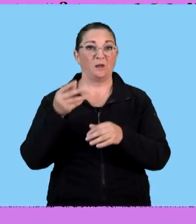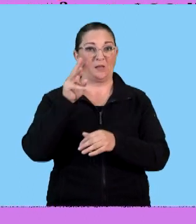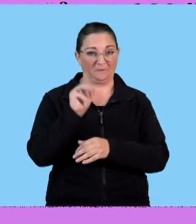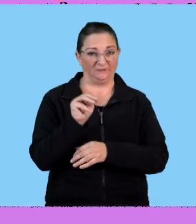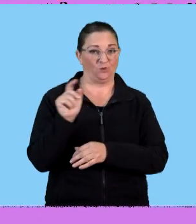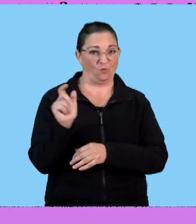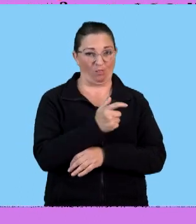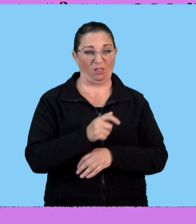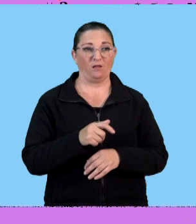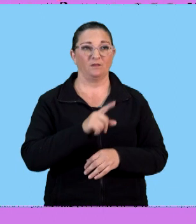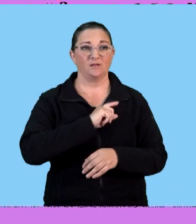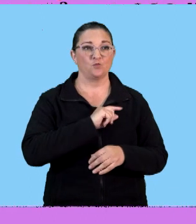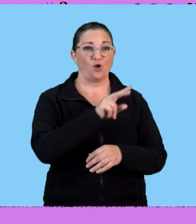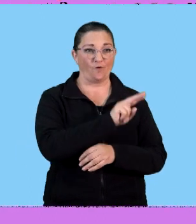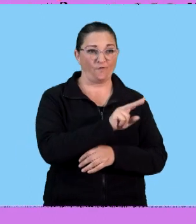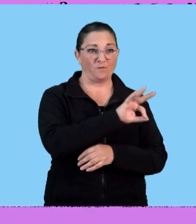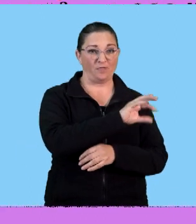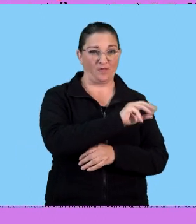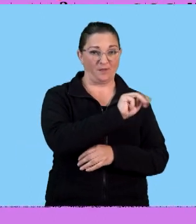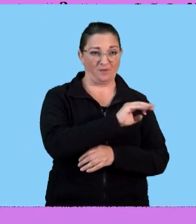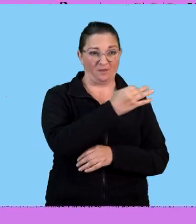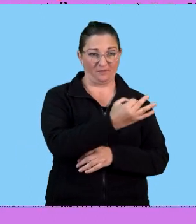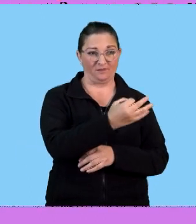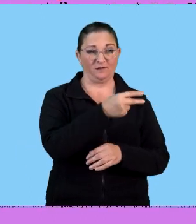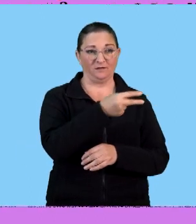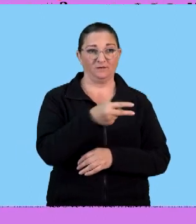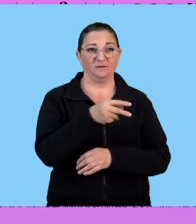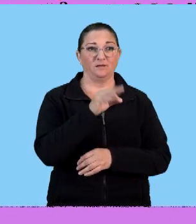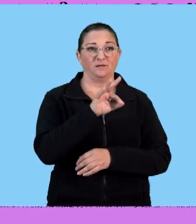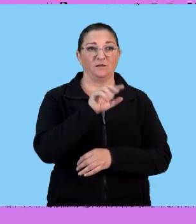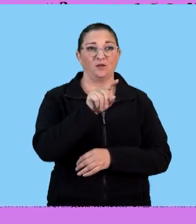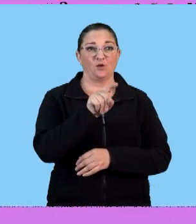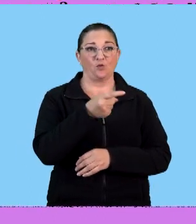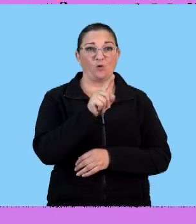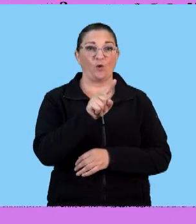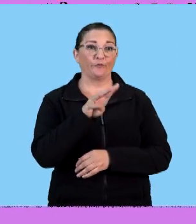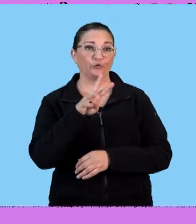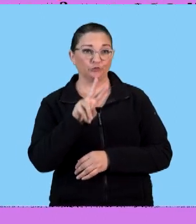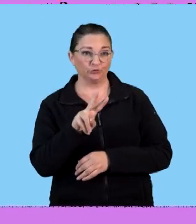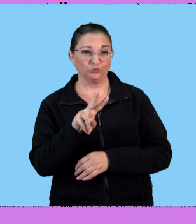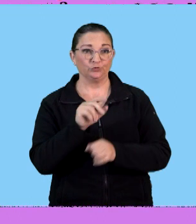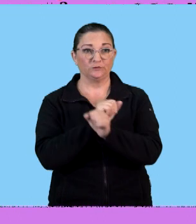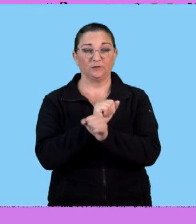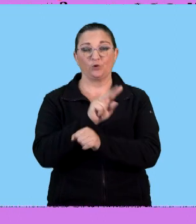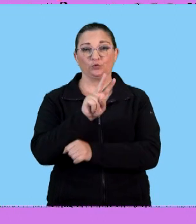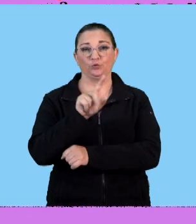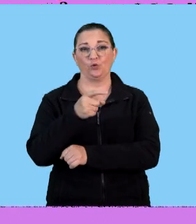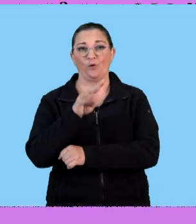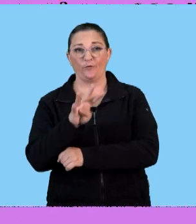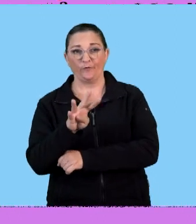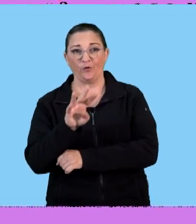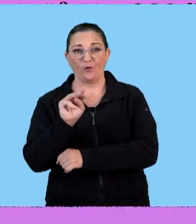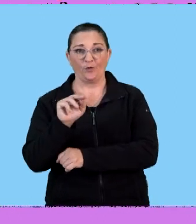in meters. I know volume is 30 cubic meters. Pi equals 3,142. Multiply by 2,4